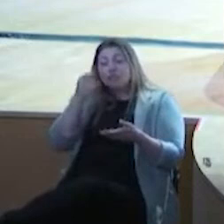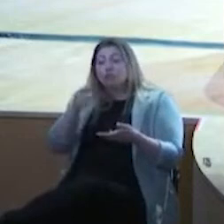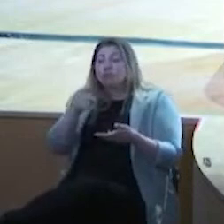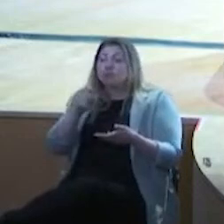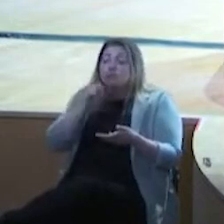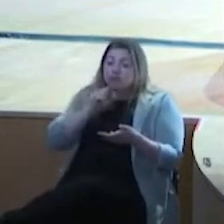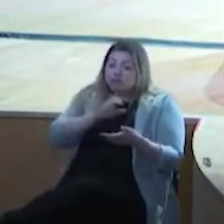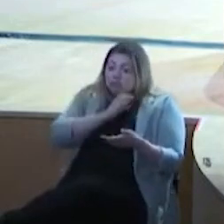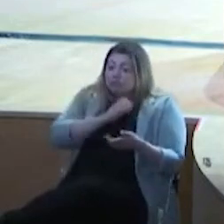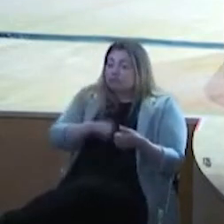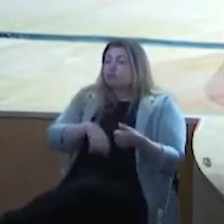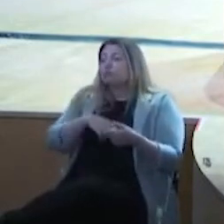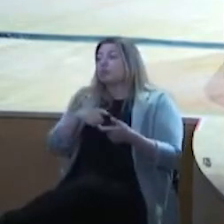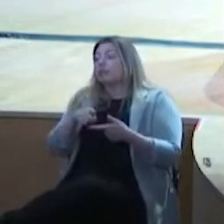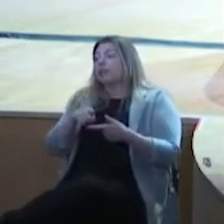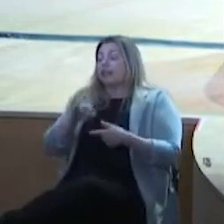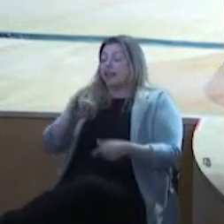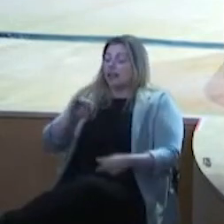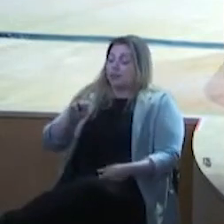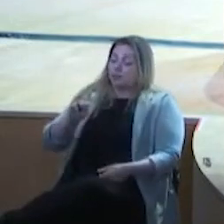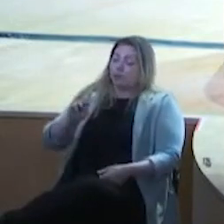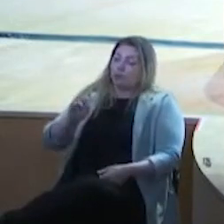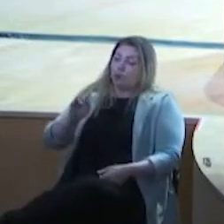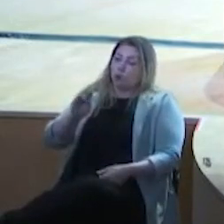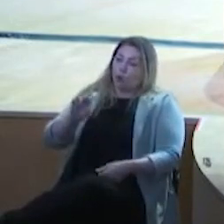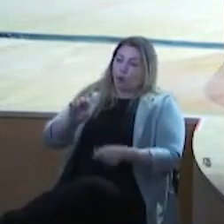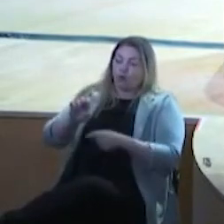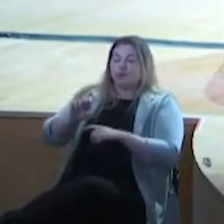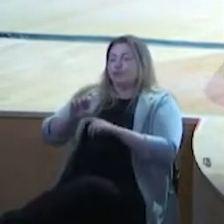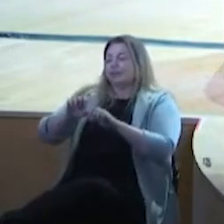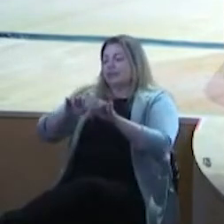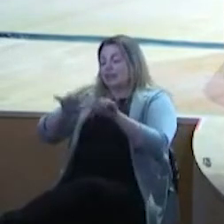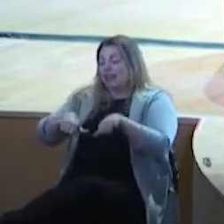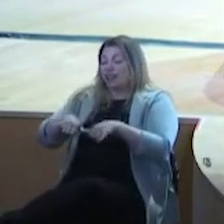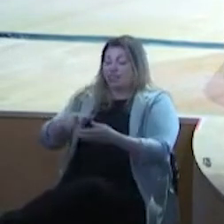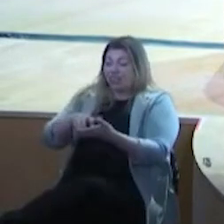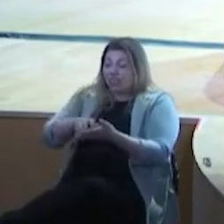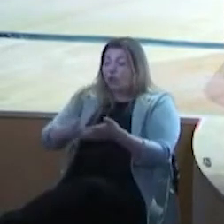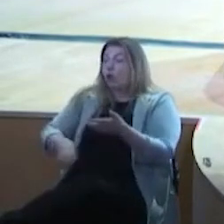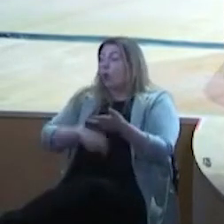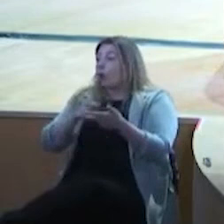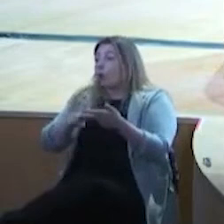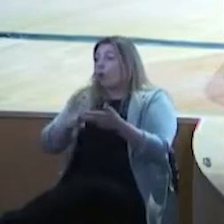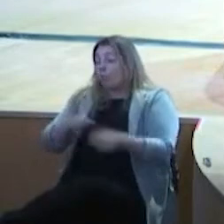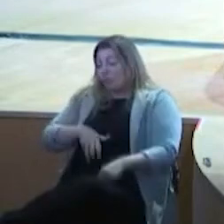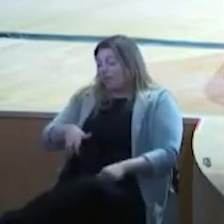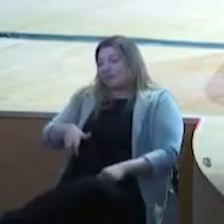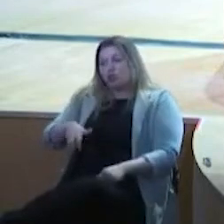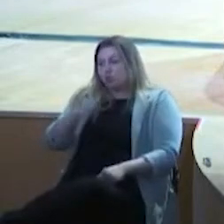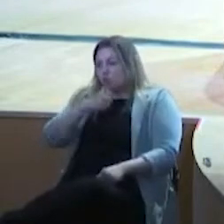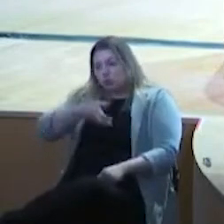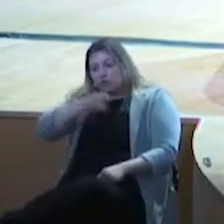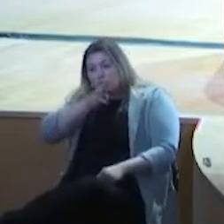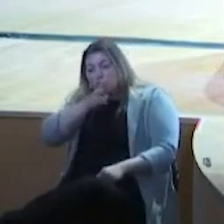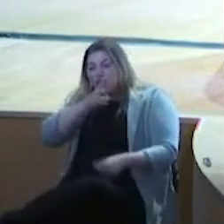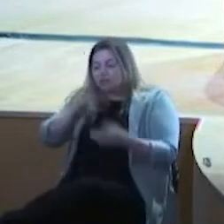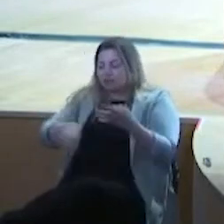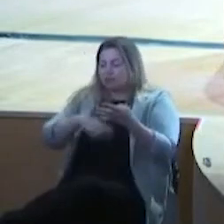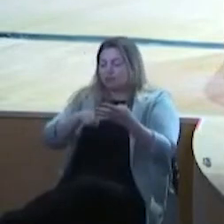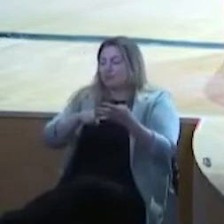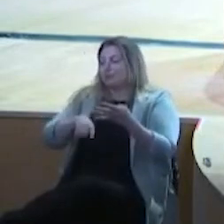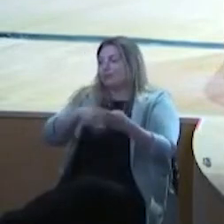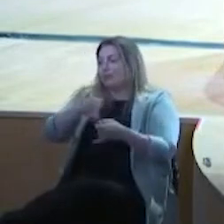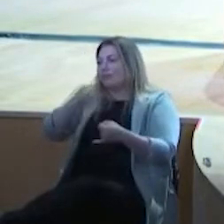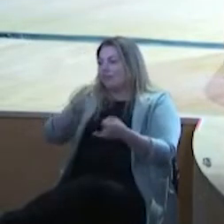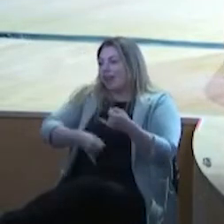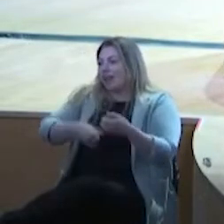immunocompromised, or pregnant, do not consume the water. And then we received a final letter that said, do not consume